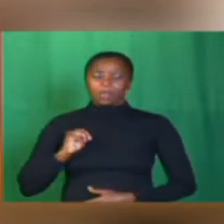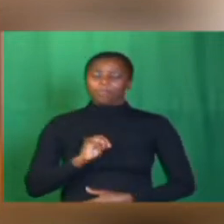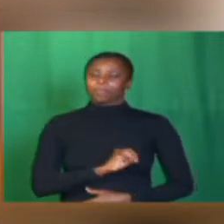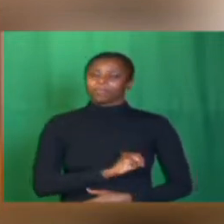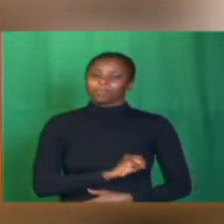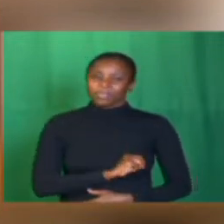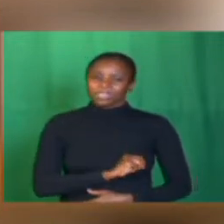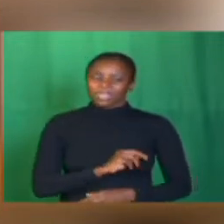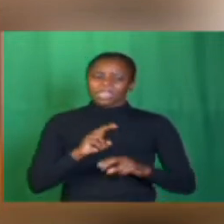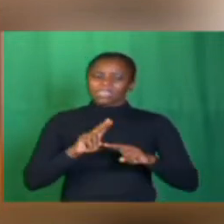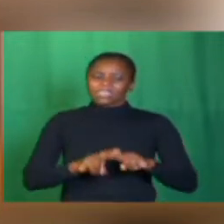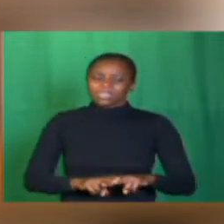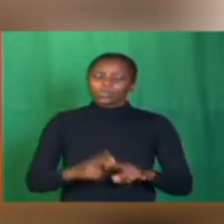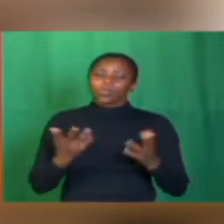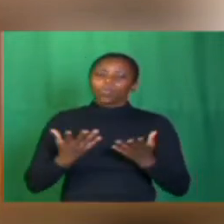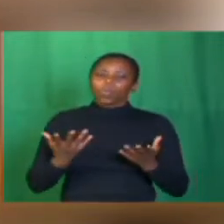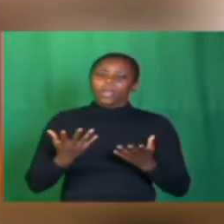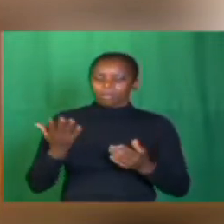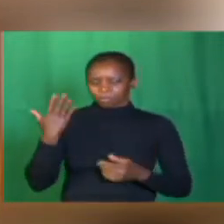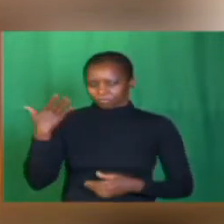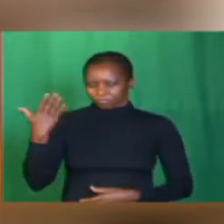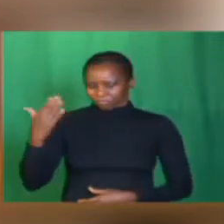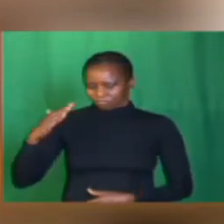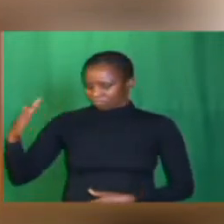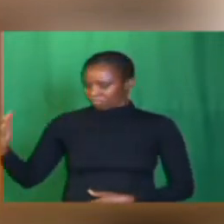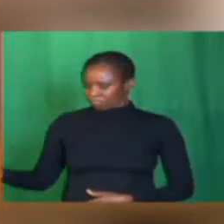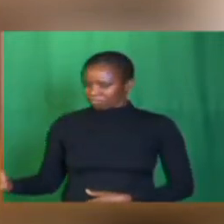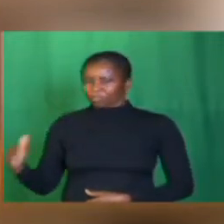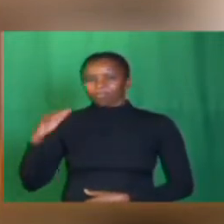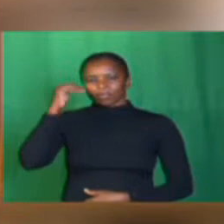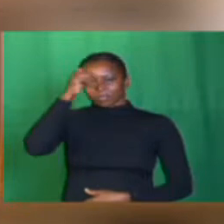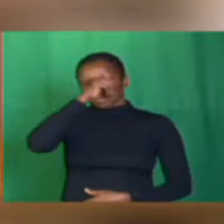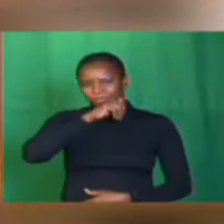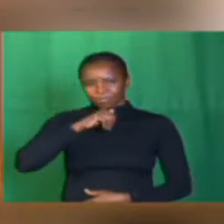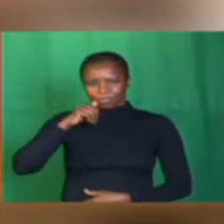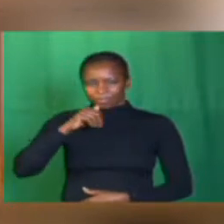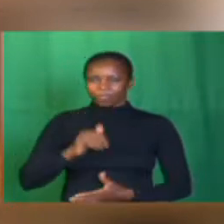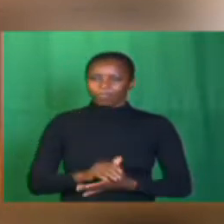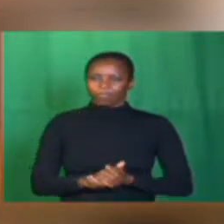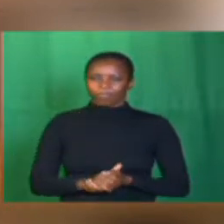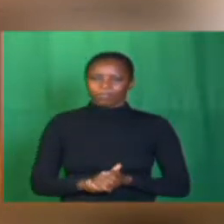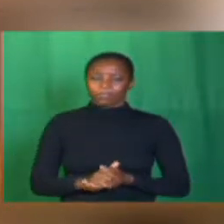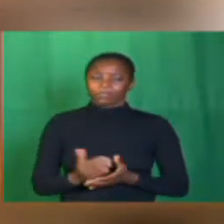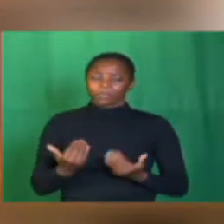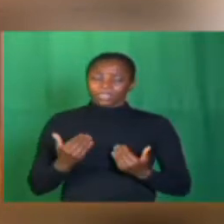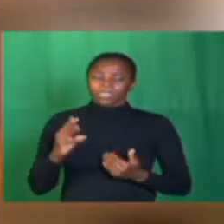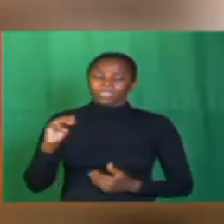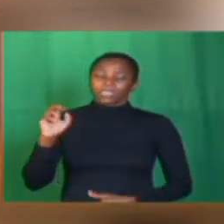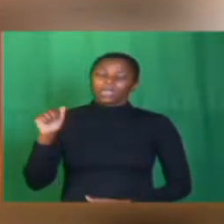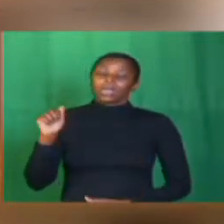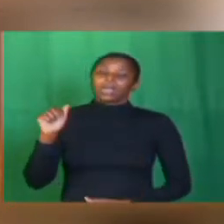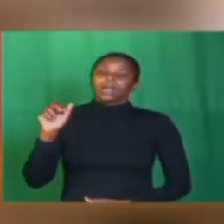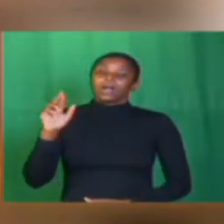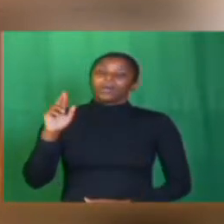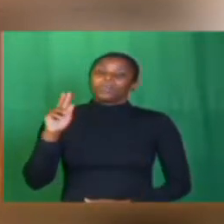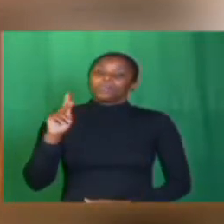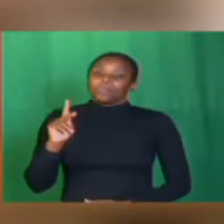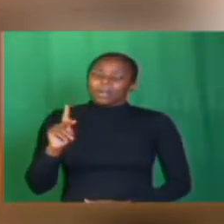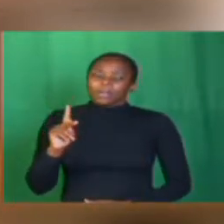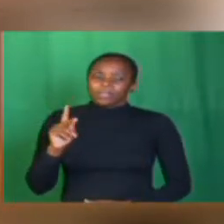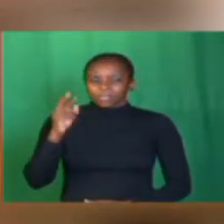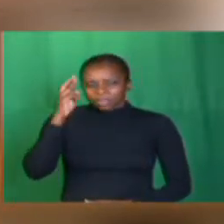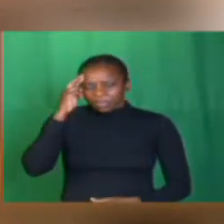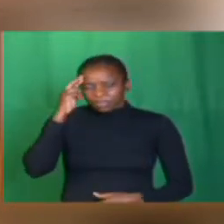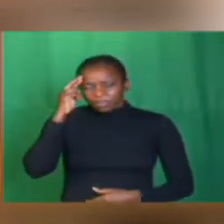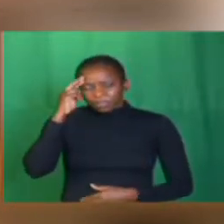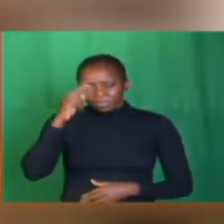is seated on the right hand of God. So Mark recording that Jesus Christ was lifted up to